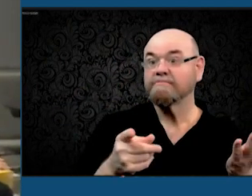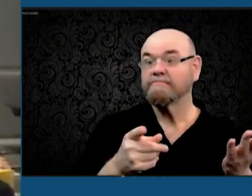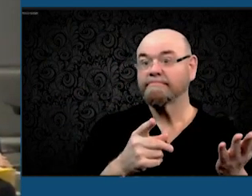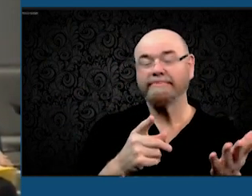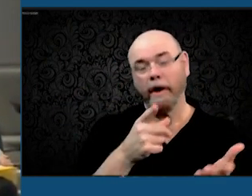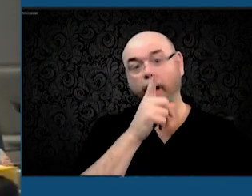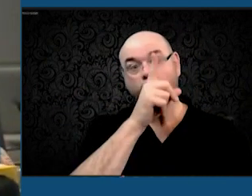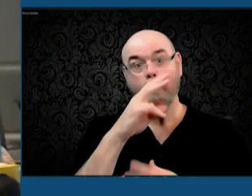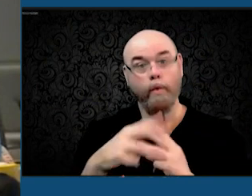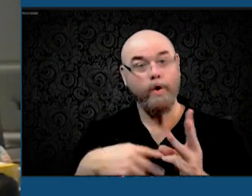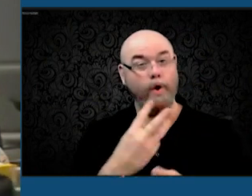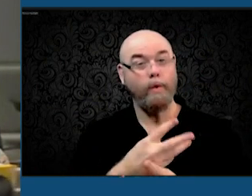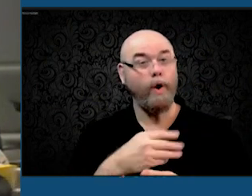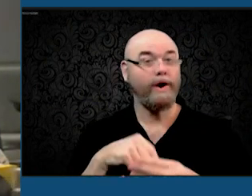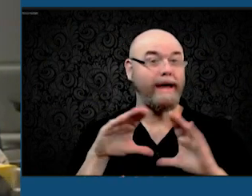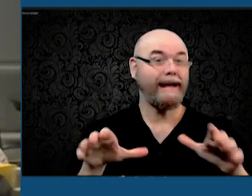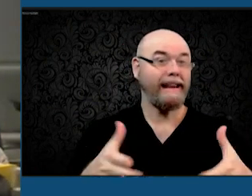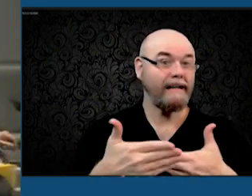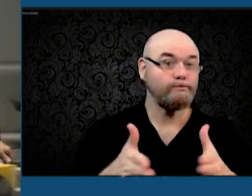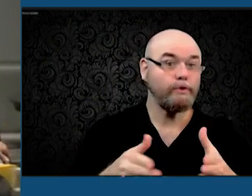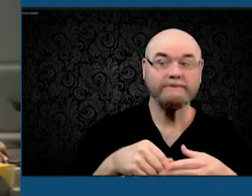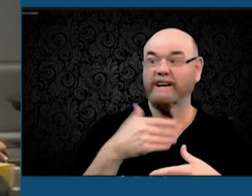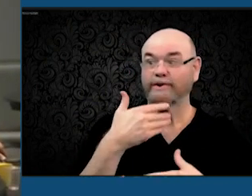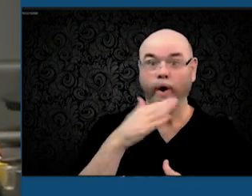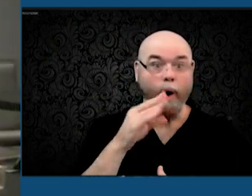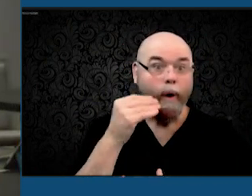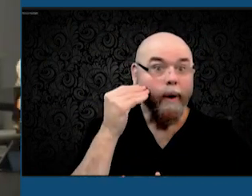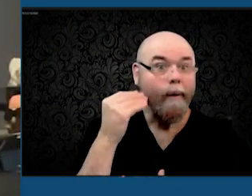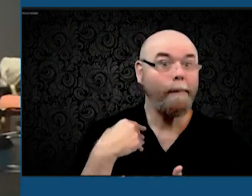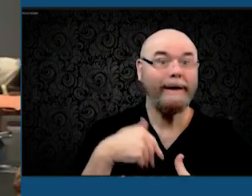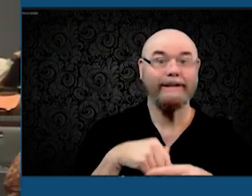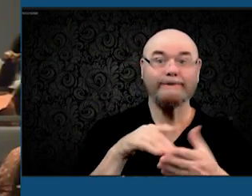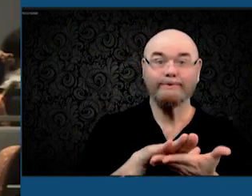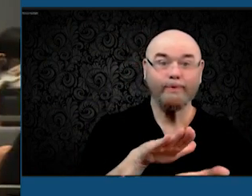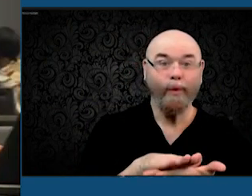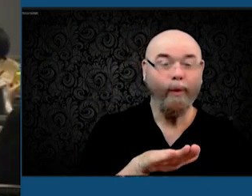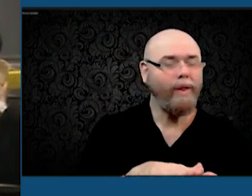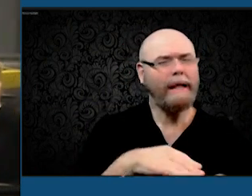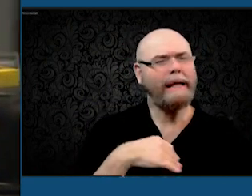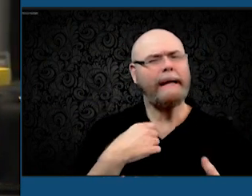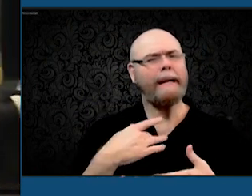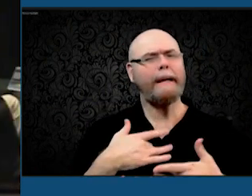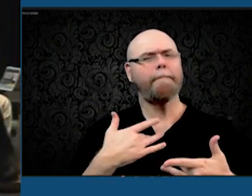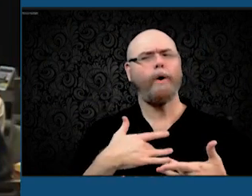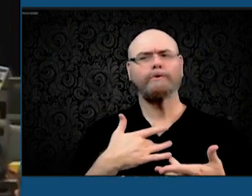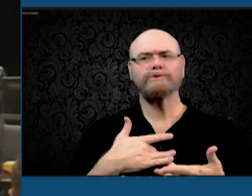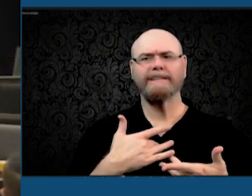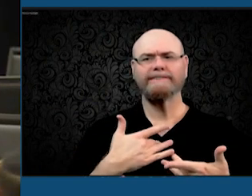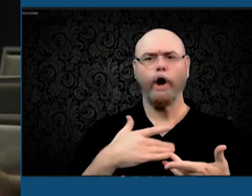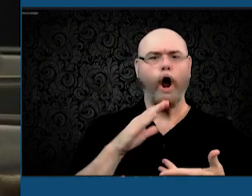in classrooms, in homes, in schools, emotions are often co-regulated.